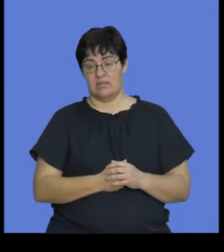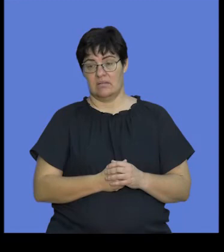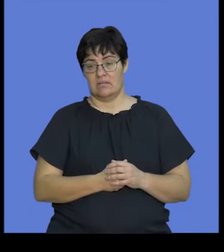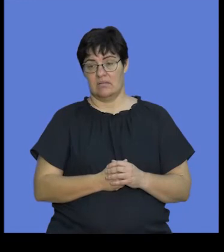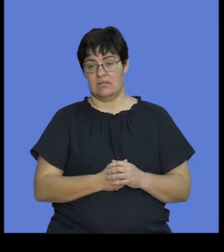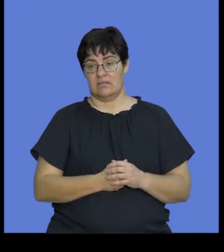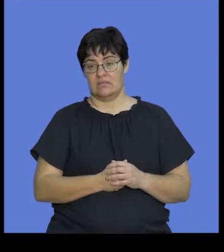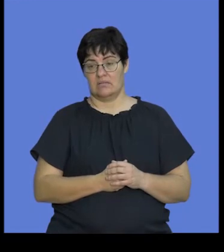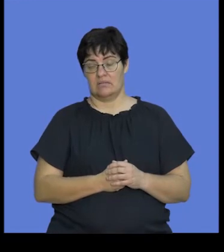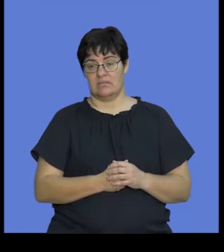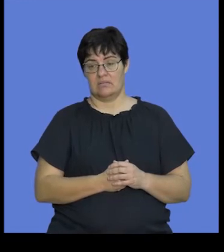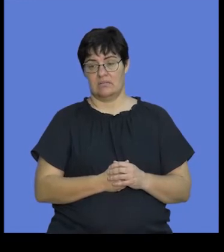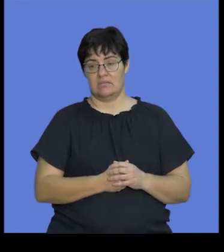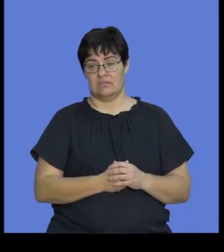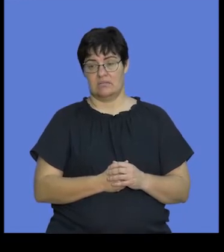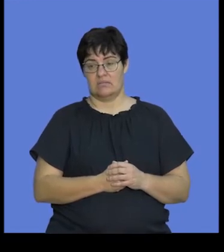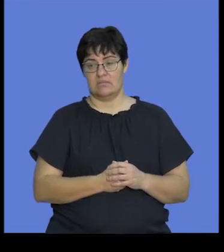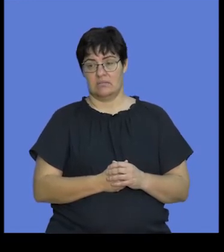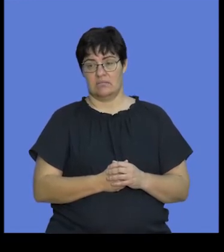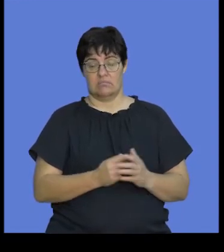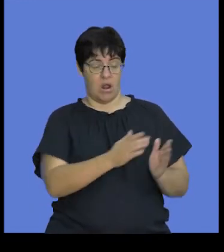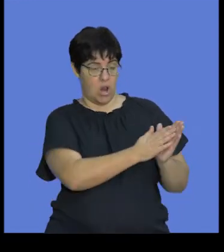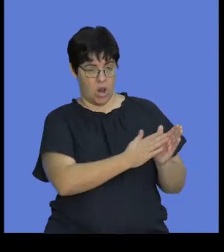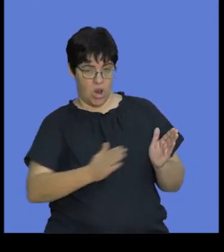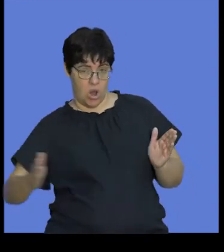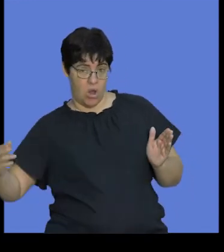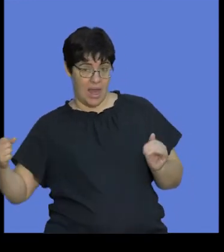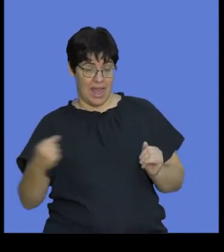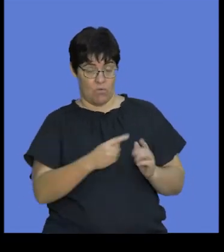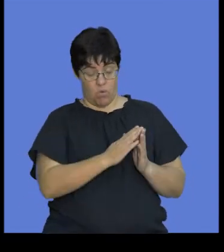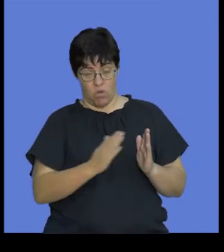70. So I'm going to draw a longer arrow.